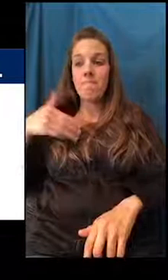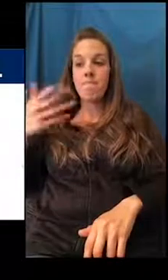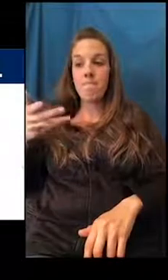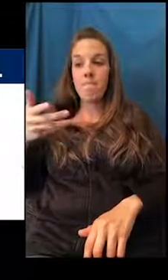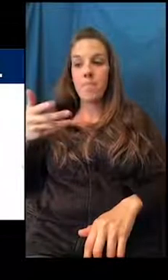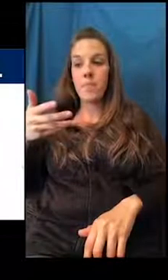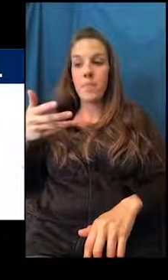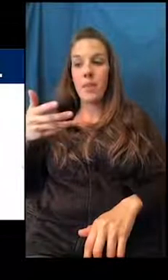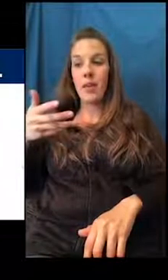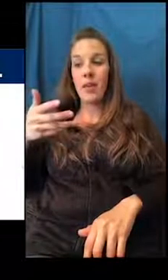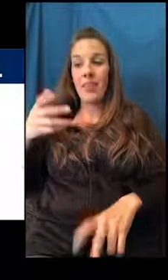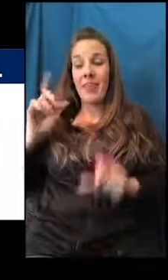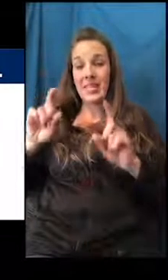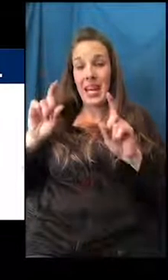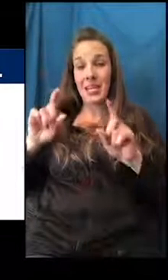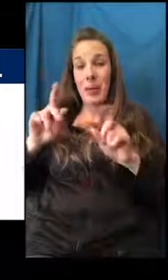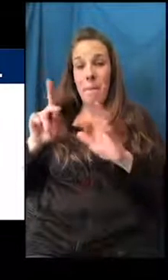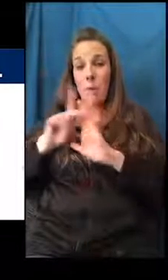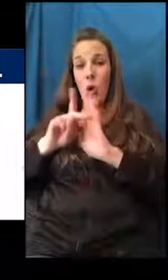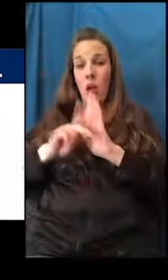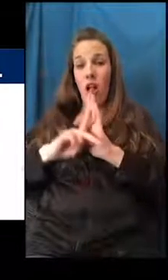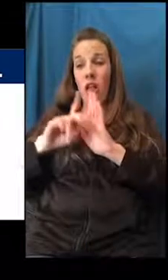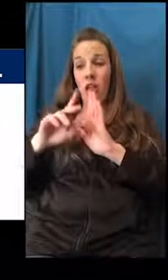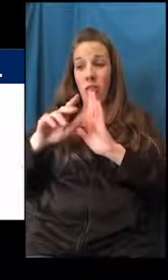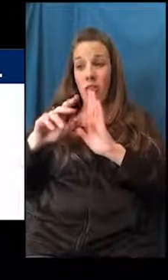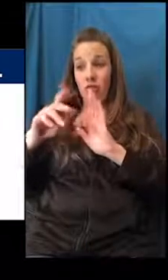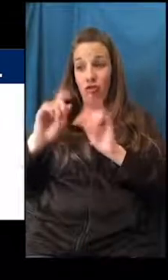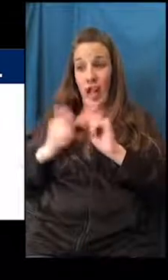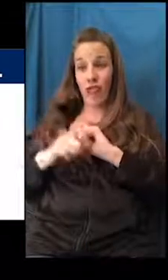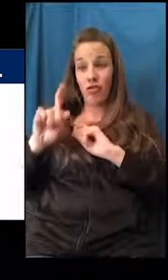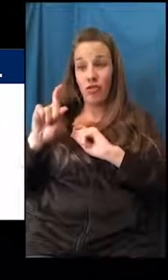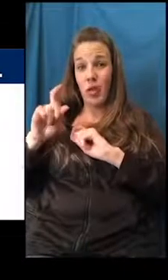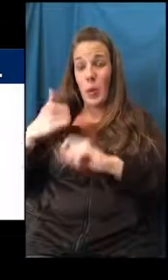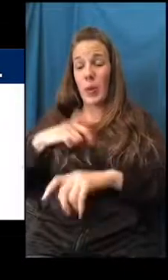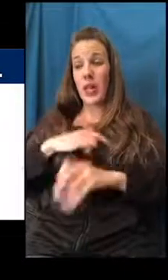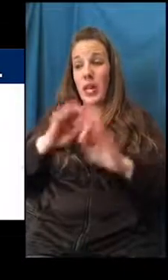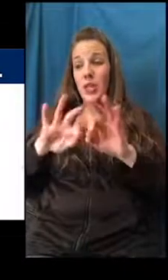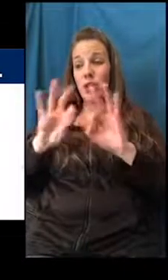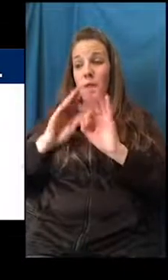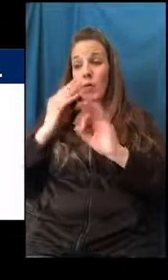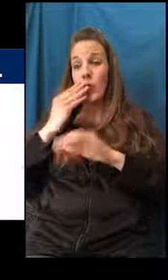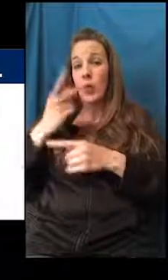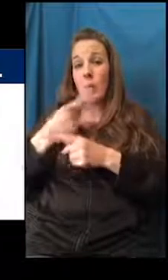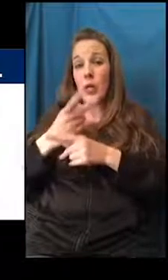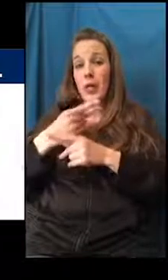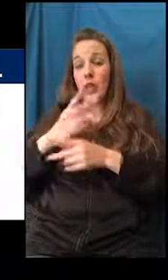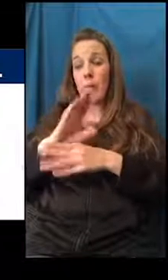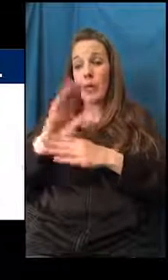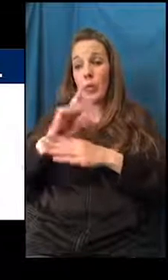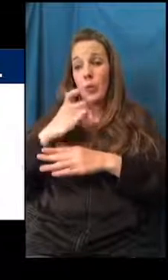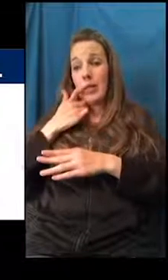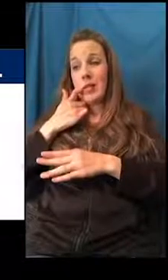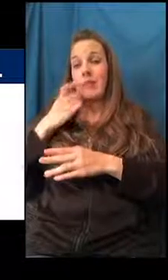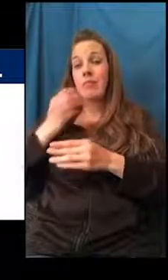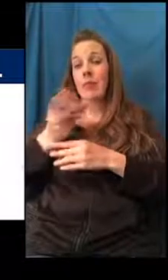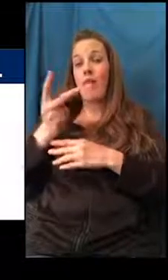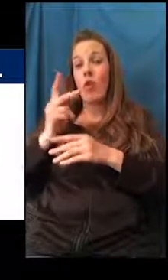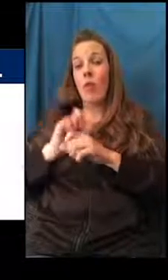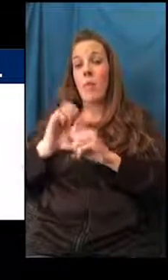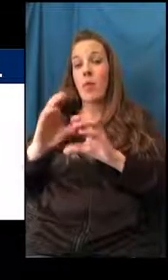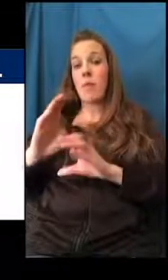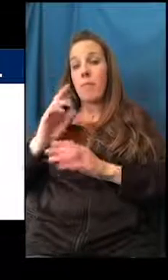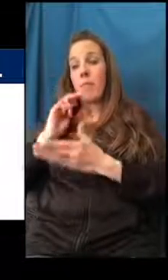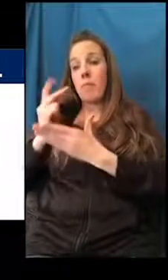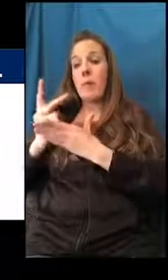has the testing protocol changed? We are an essential food production business. Recently, we have had several employees be approved for